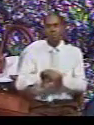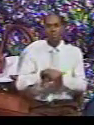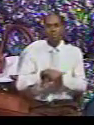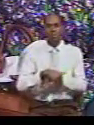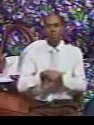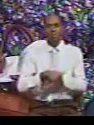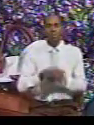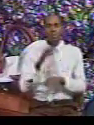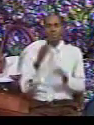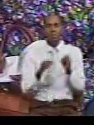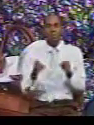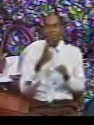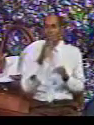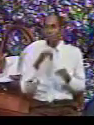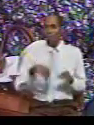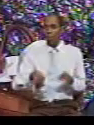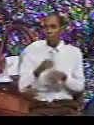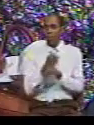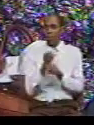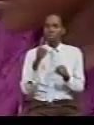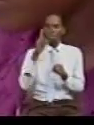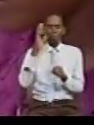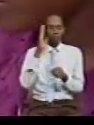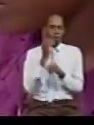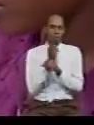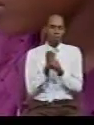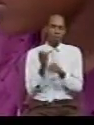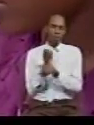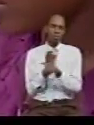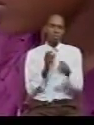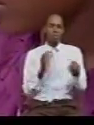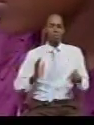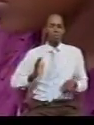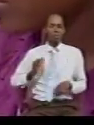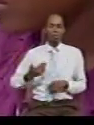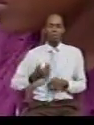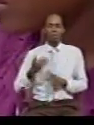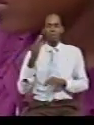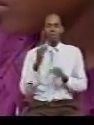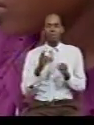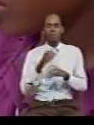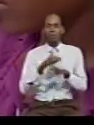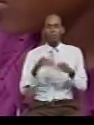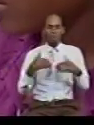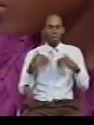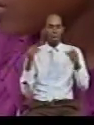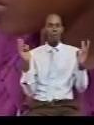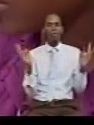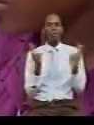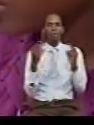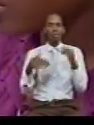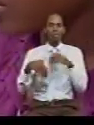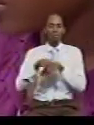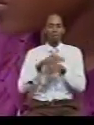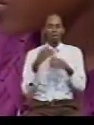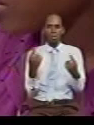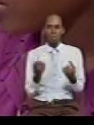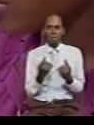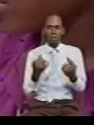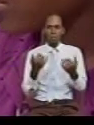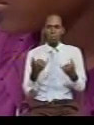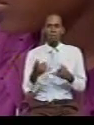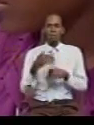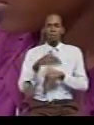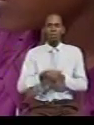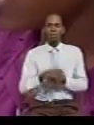not saved yet, he'll save your soul. If you are not victorious over sin yet, tonight resurrection